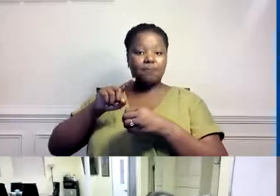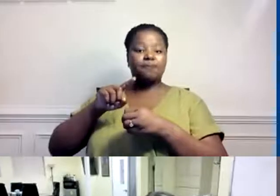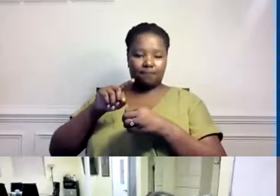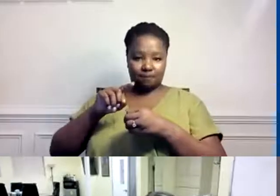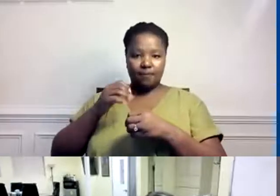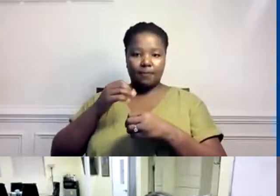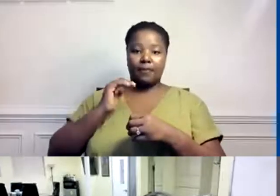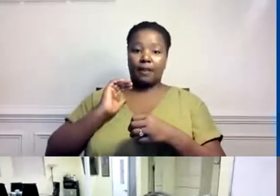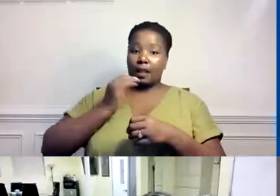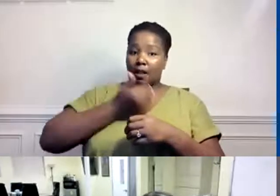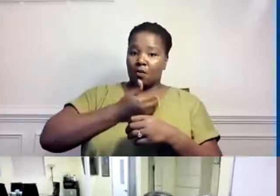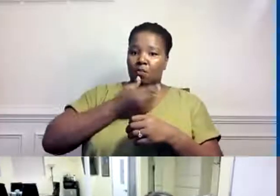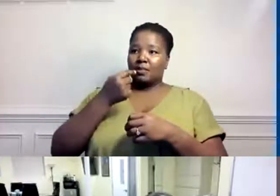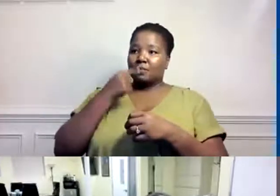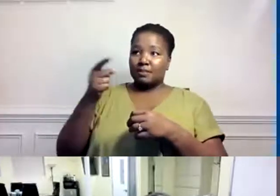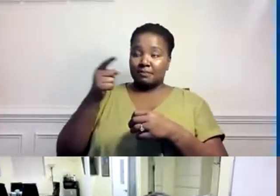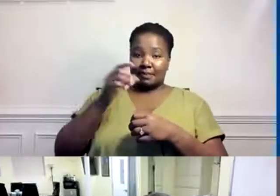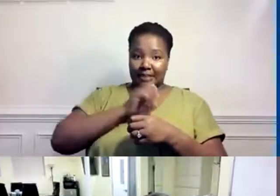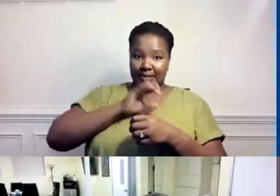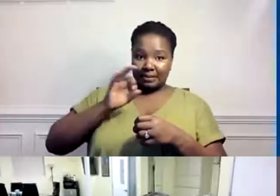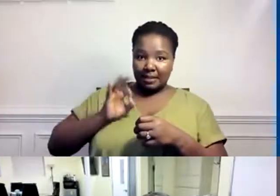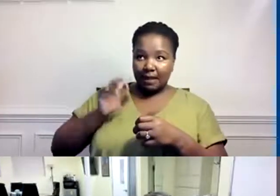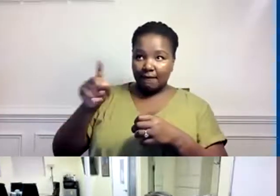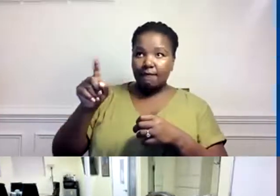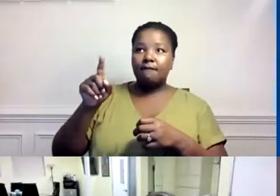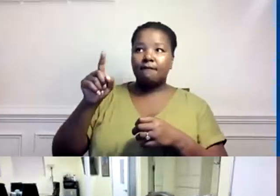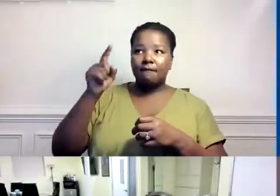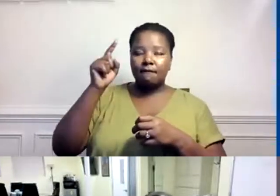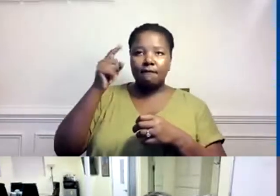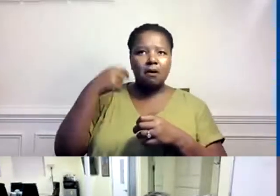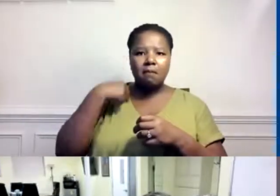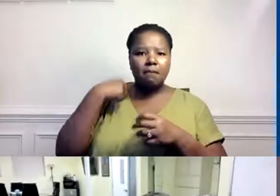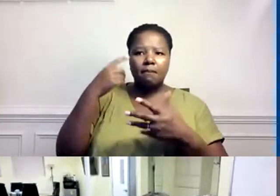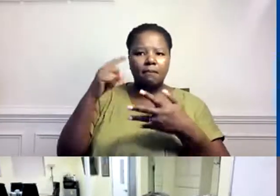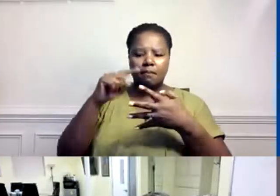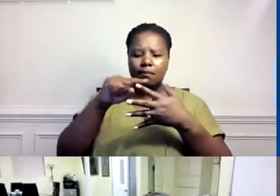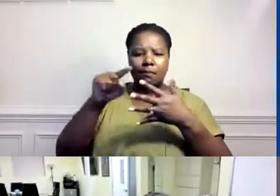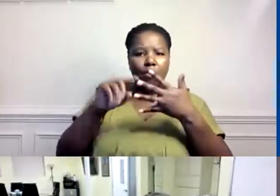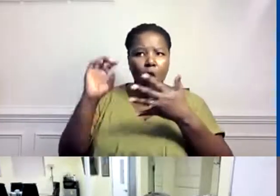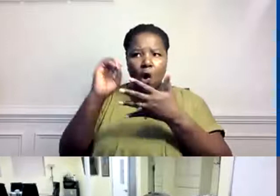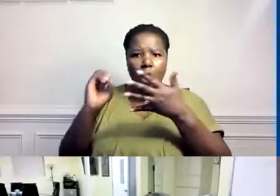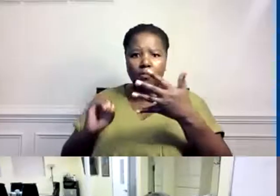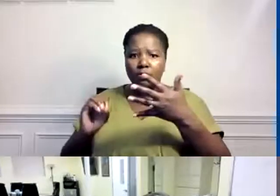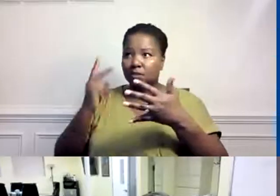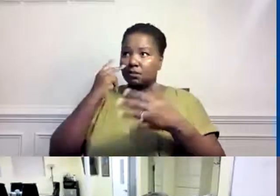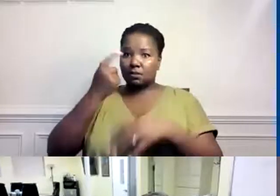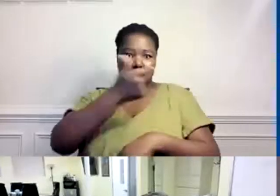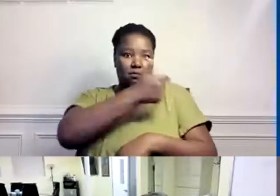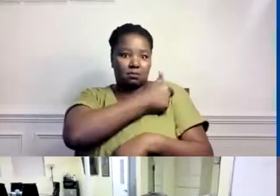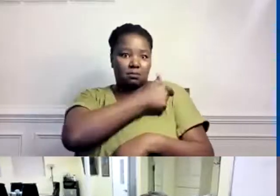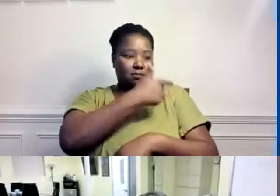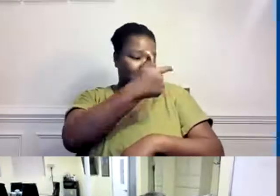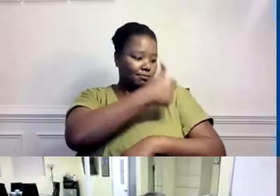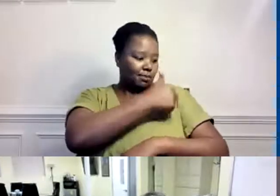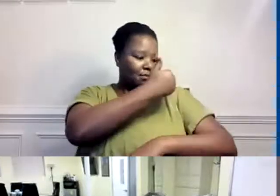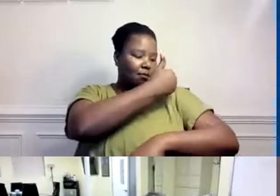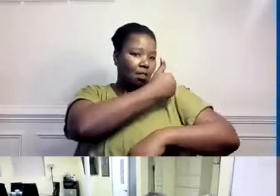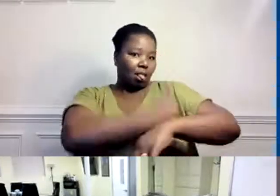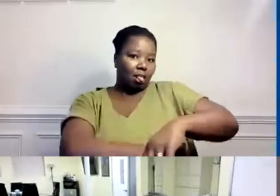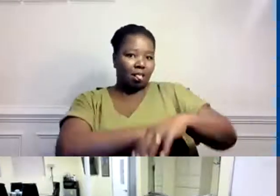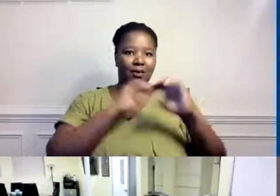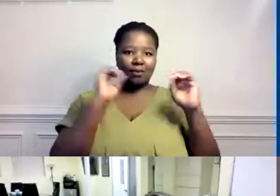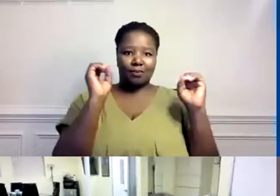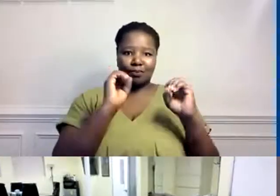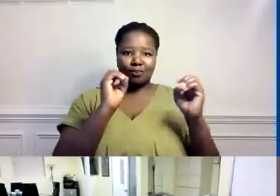exploring options of whether they would get it, once they saw that our left arms did not fall off post the COVID injection, if you